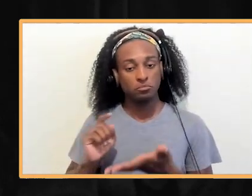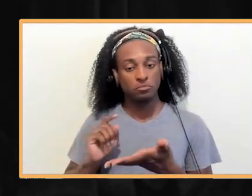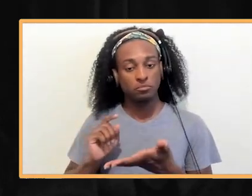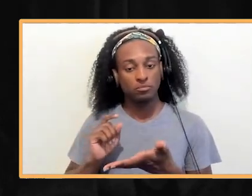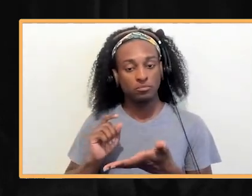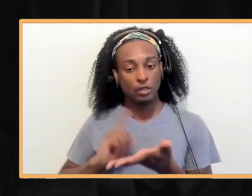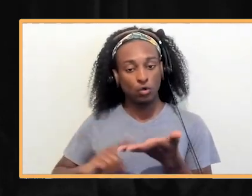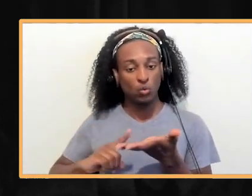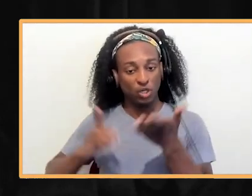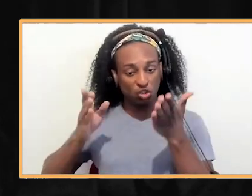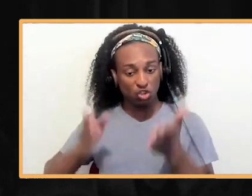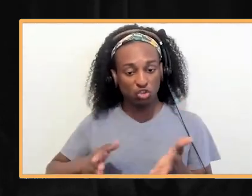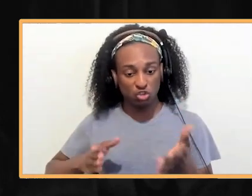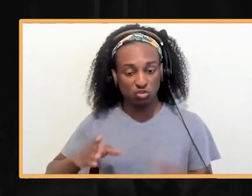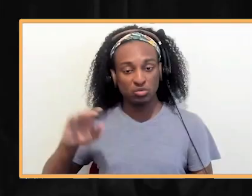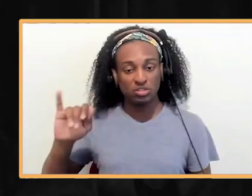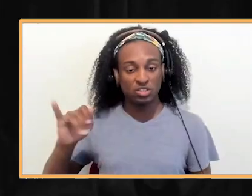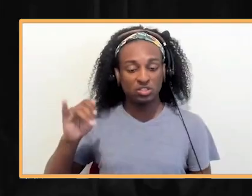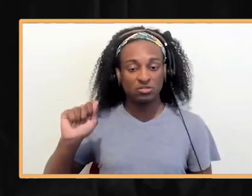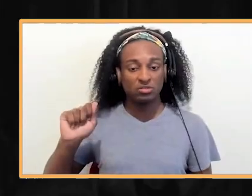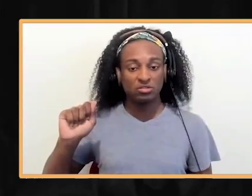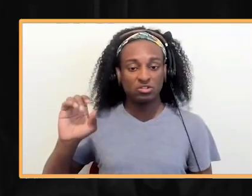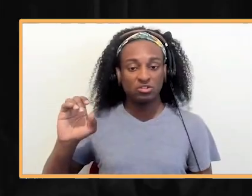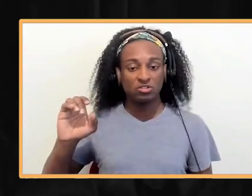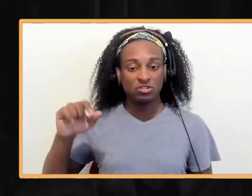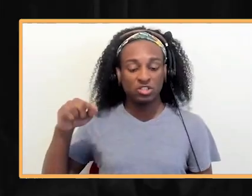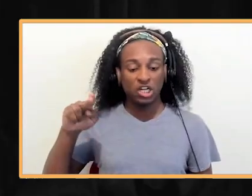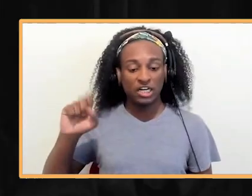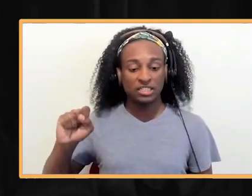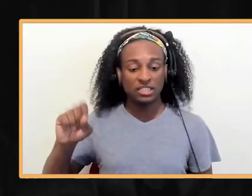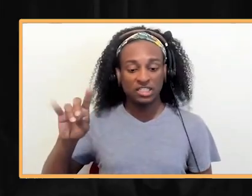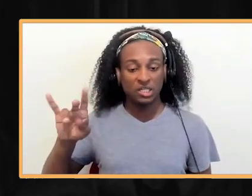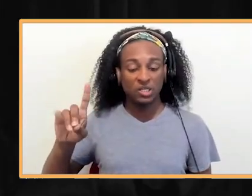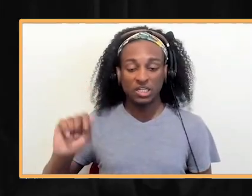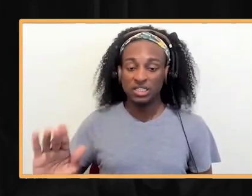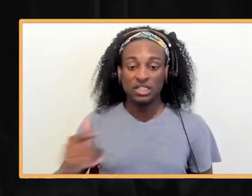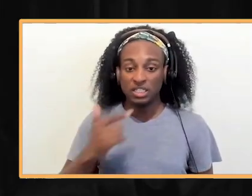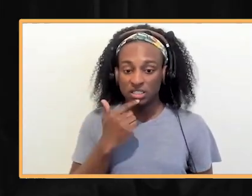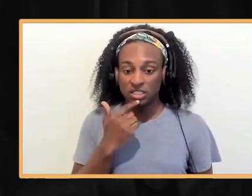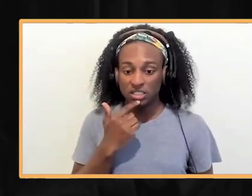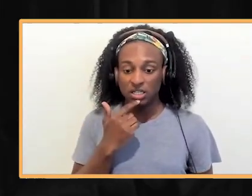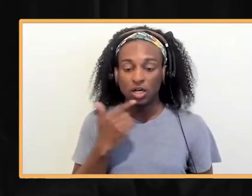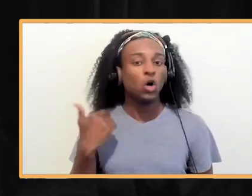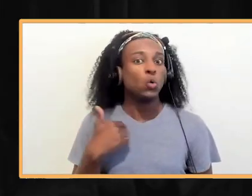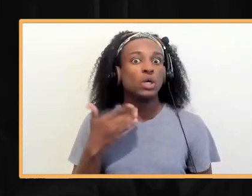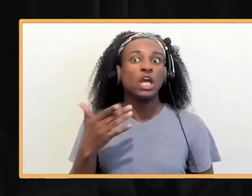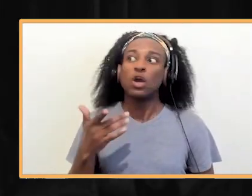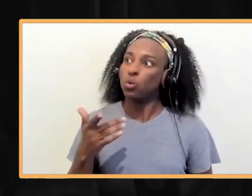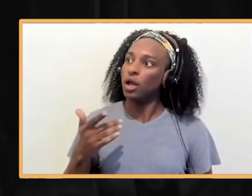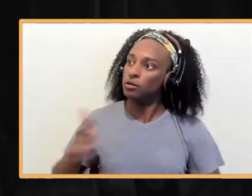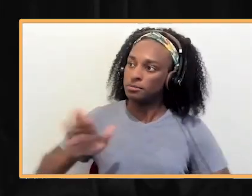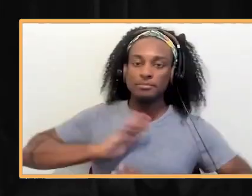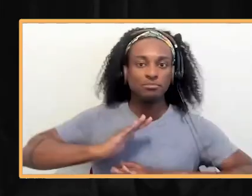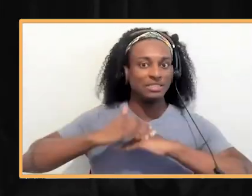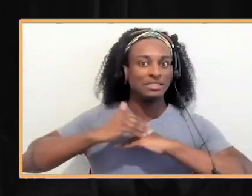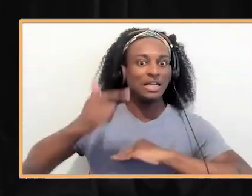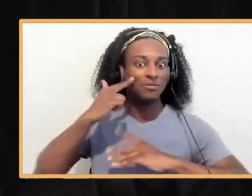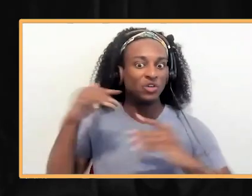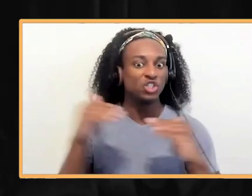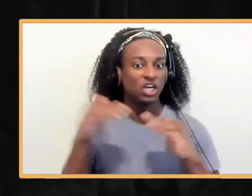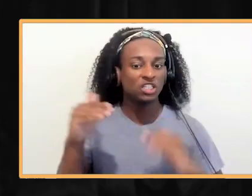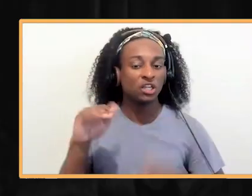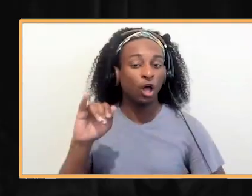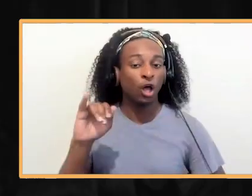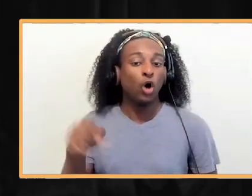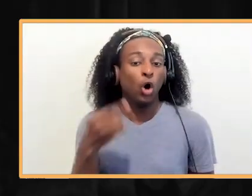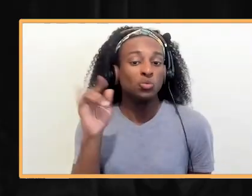we will respond to the summons of justice so long as that response is sanctioned by law. Yep. And I